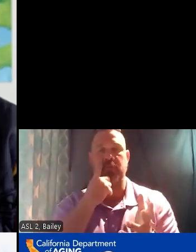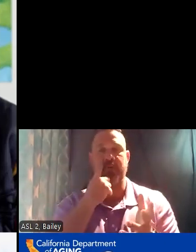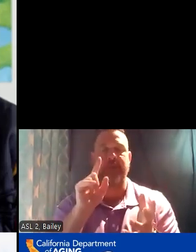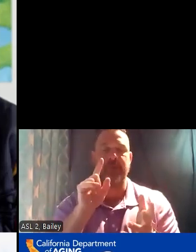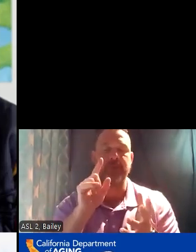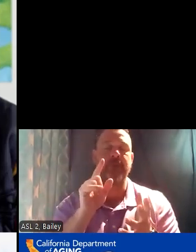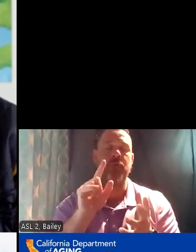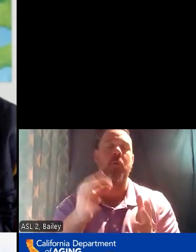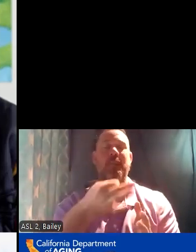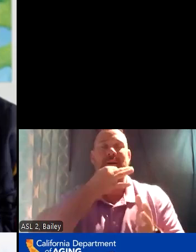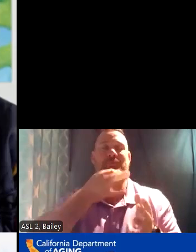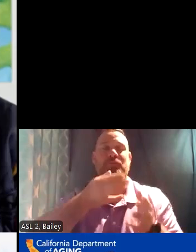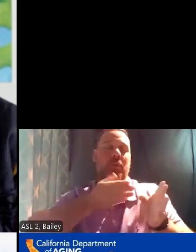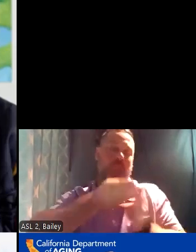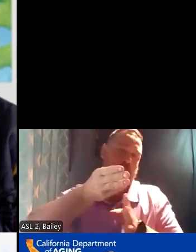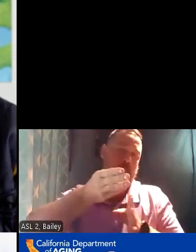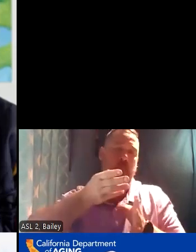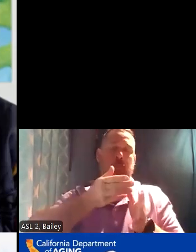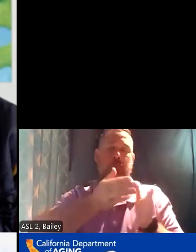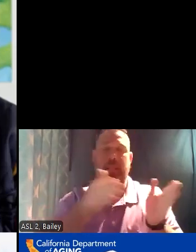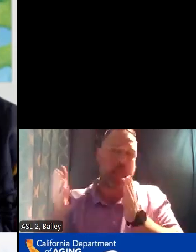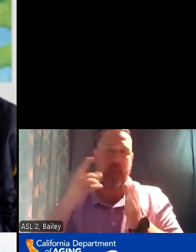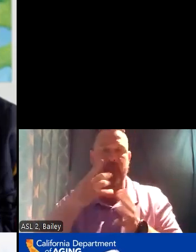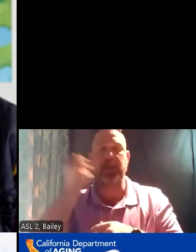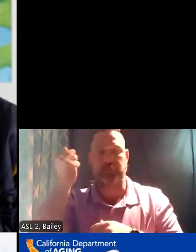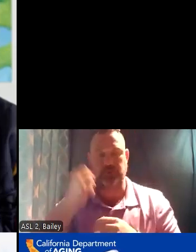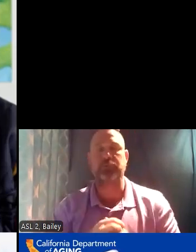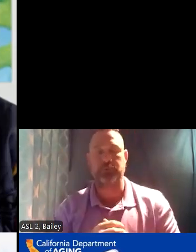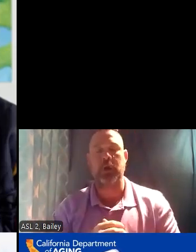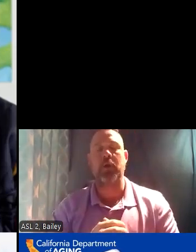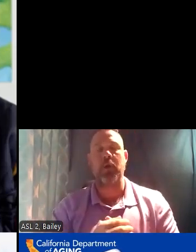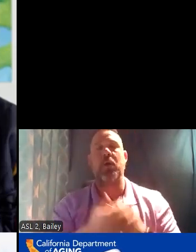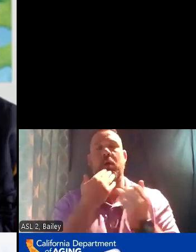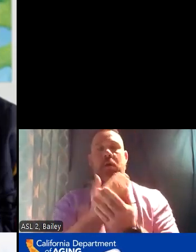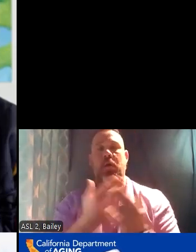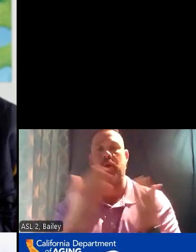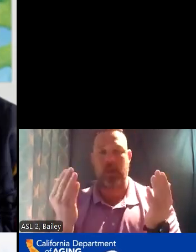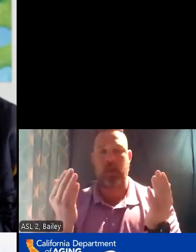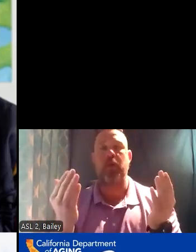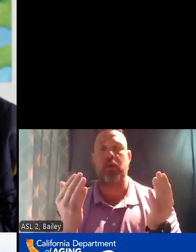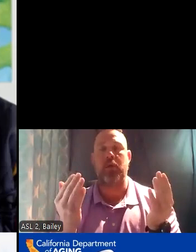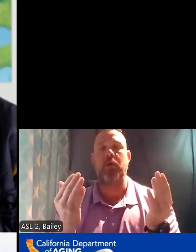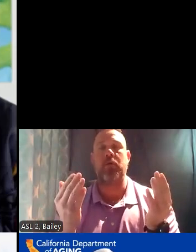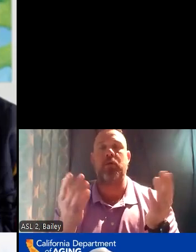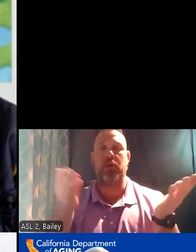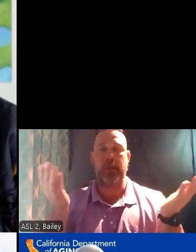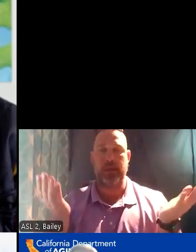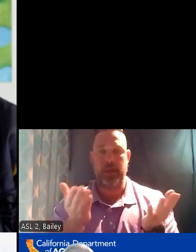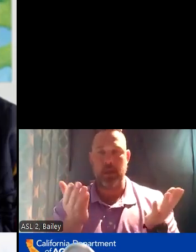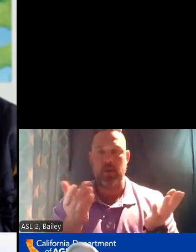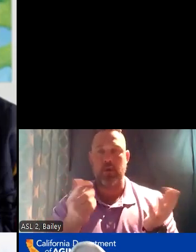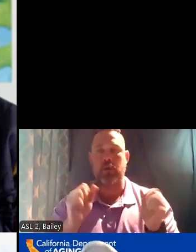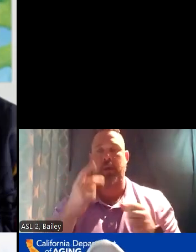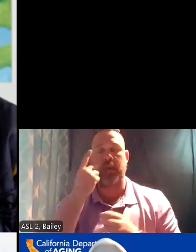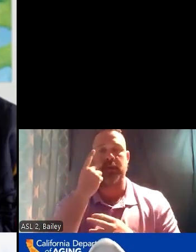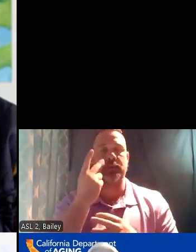Aging. Thank you very much for everyone here. And you can see we